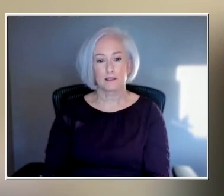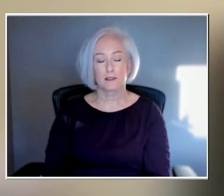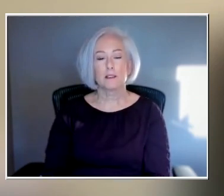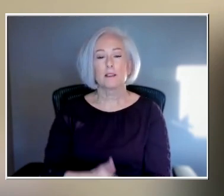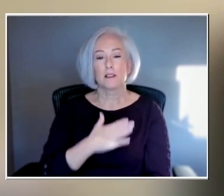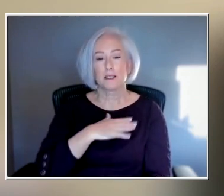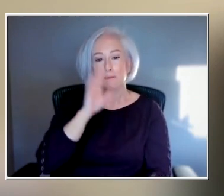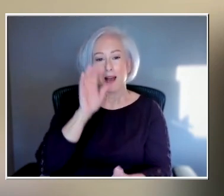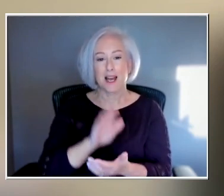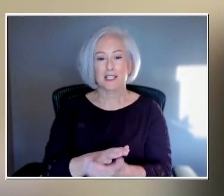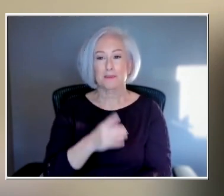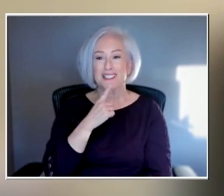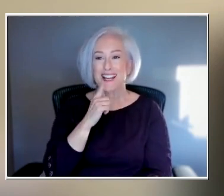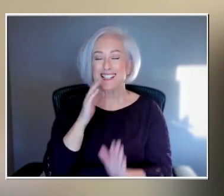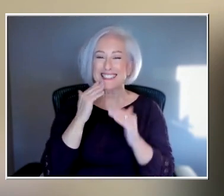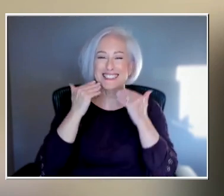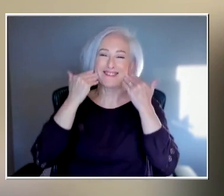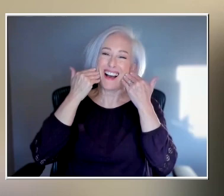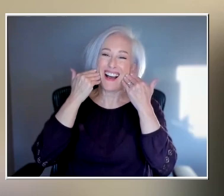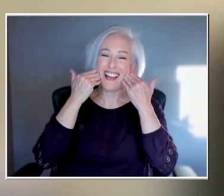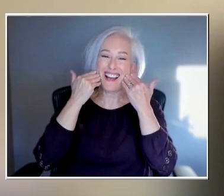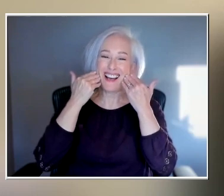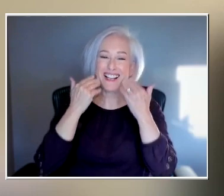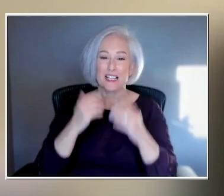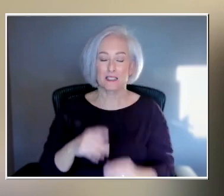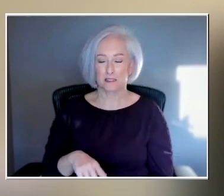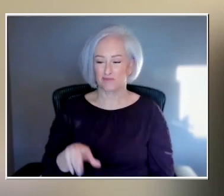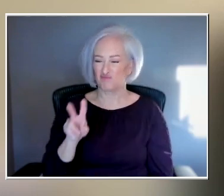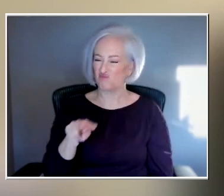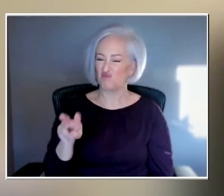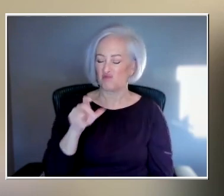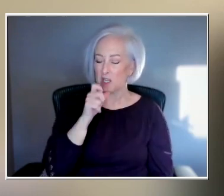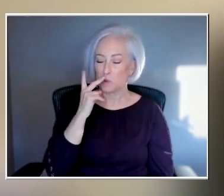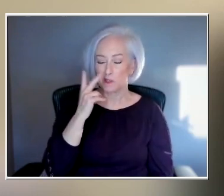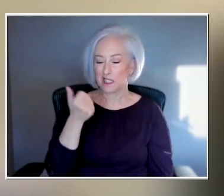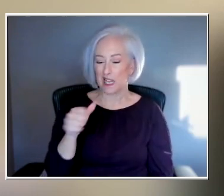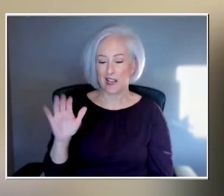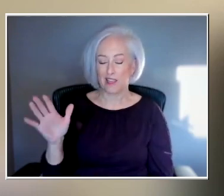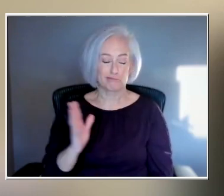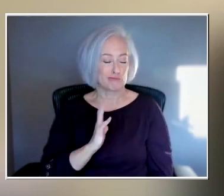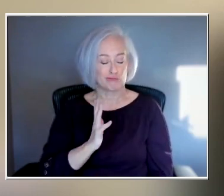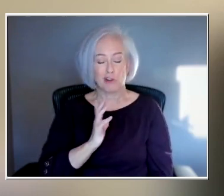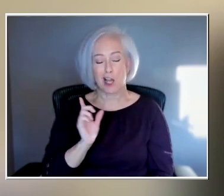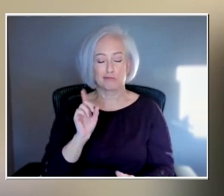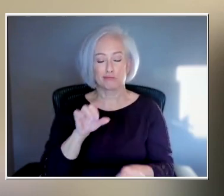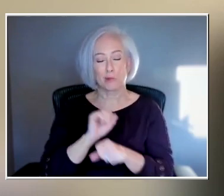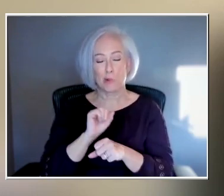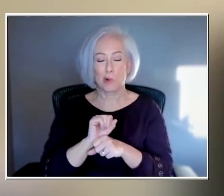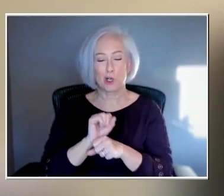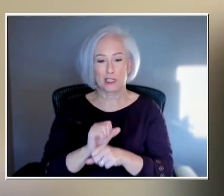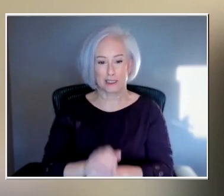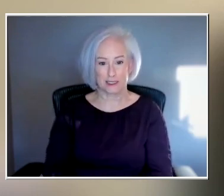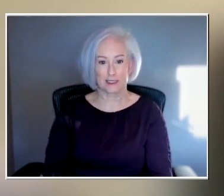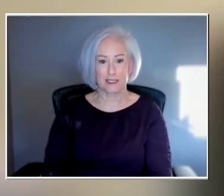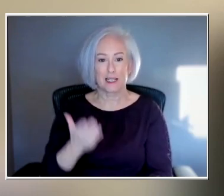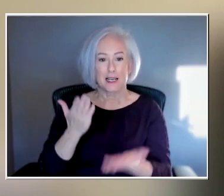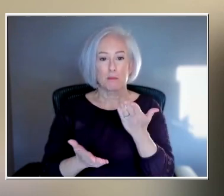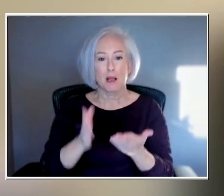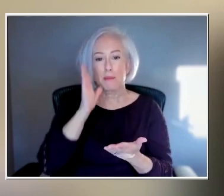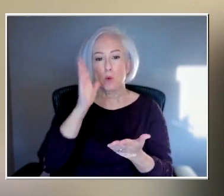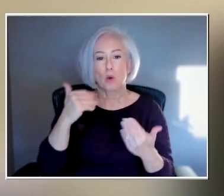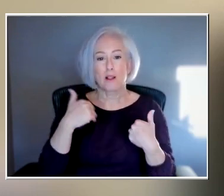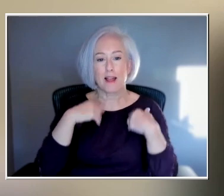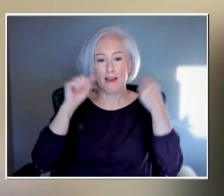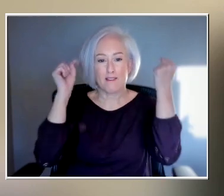well, smile and see, he goes, I don't see anything. I said, it's fine, going to work. I said, I'm probably going to have a migraine. I